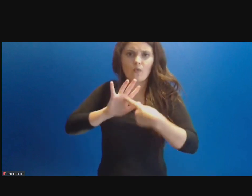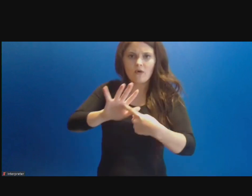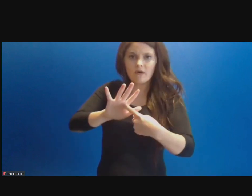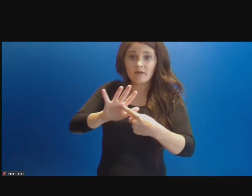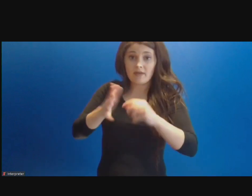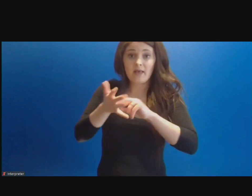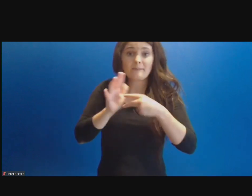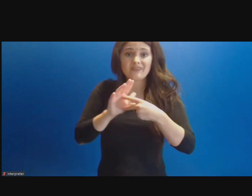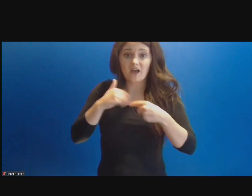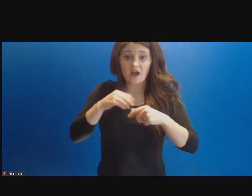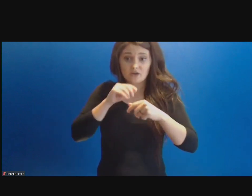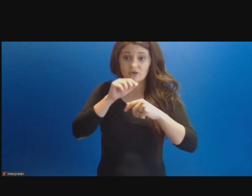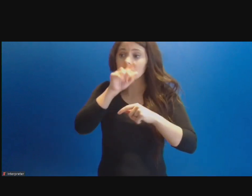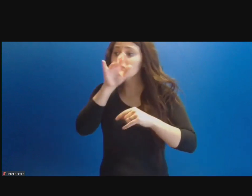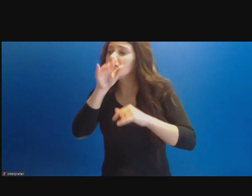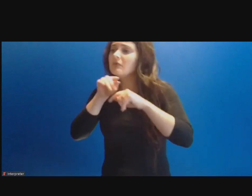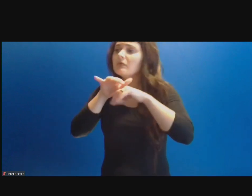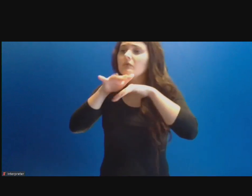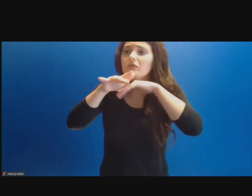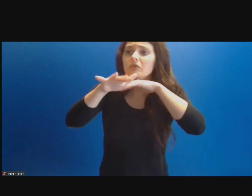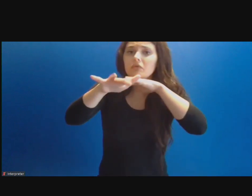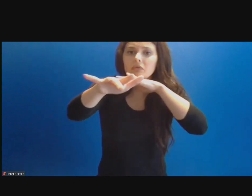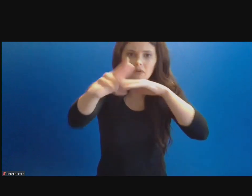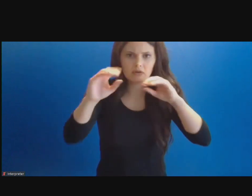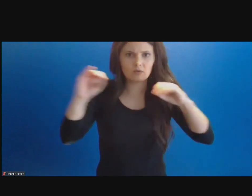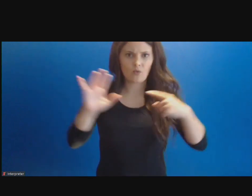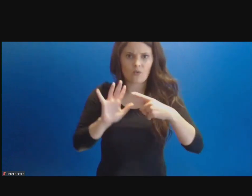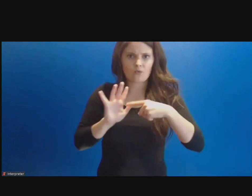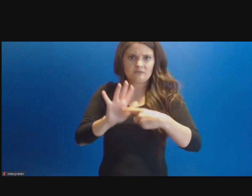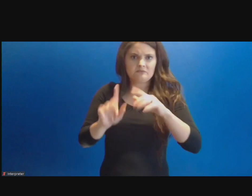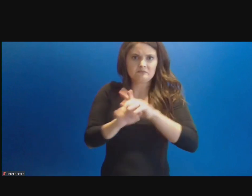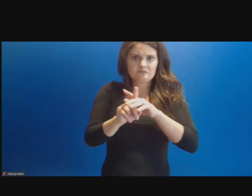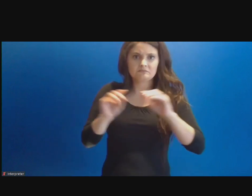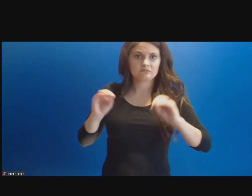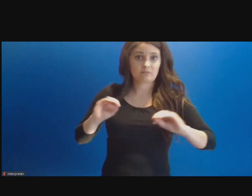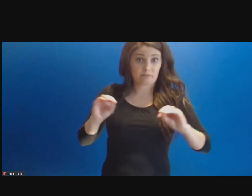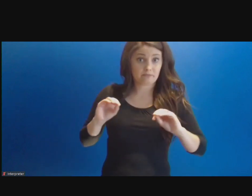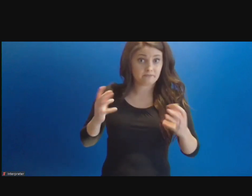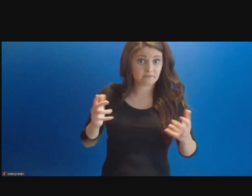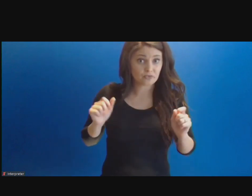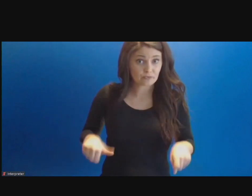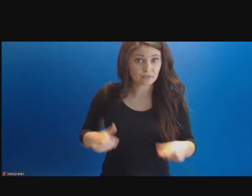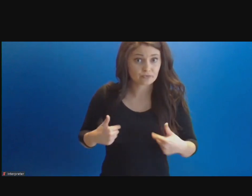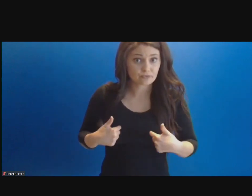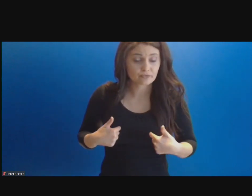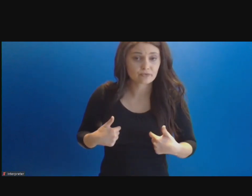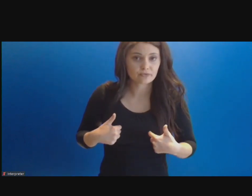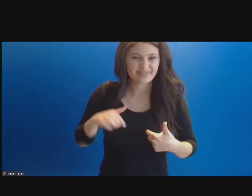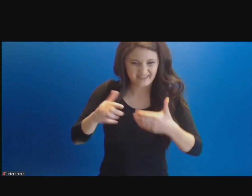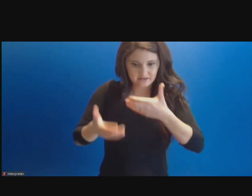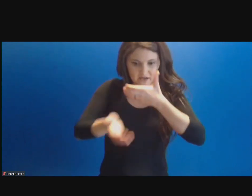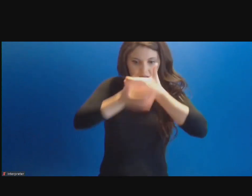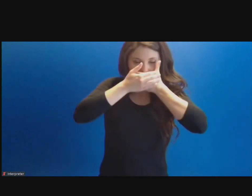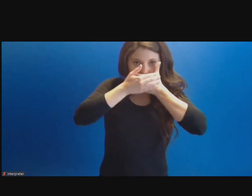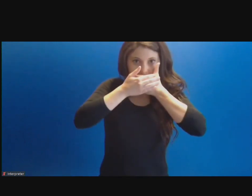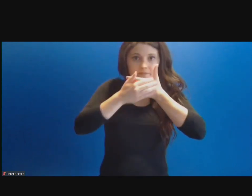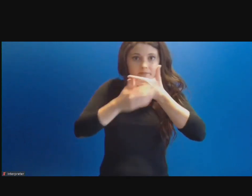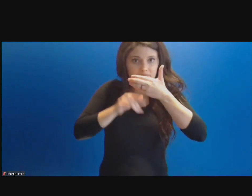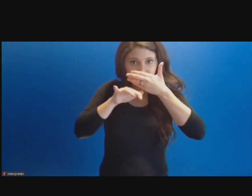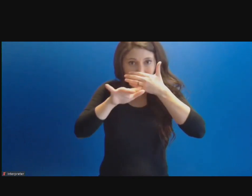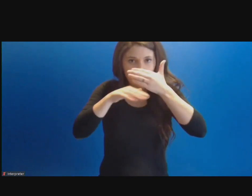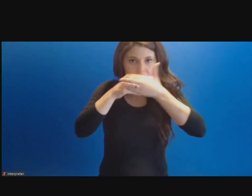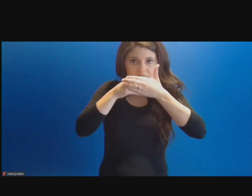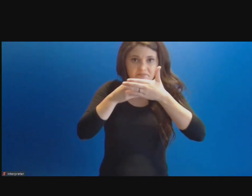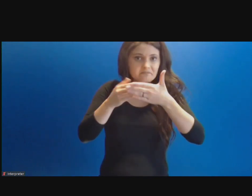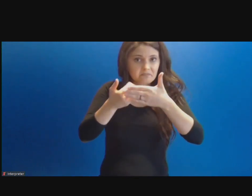be shedding the virus and I not even have any symptoms yet. So this is for me, if I might be shedding virus,